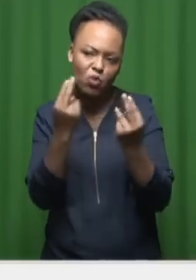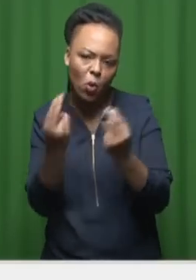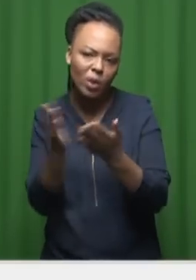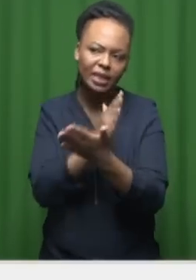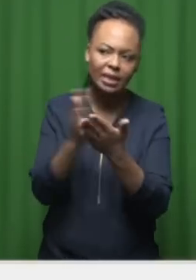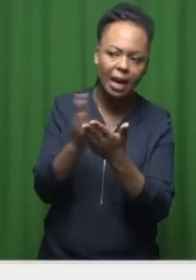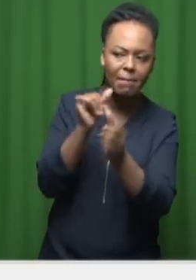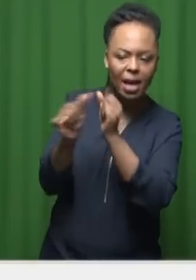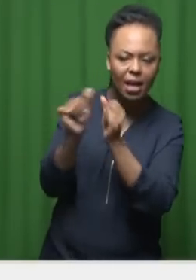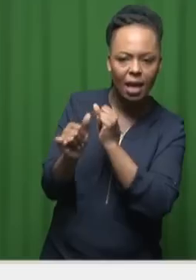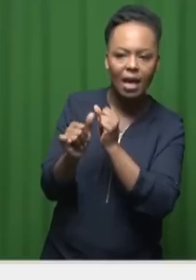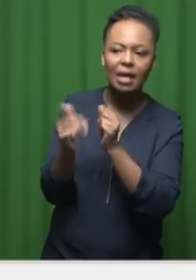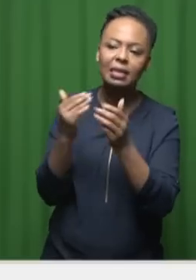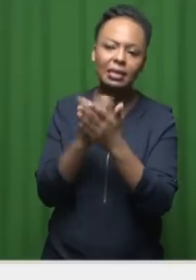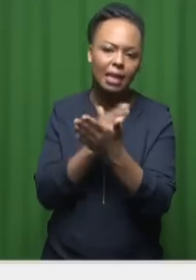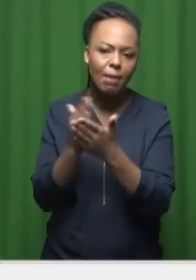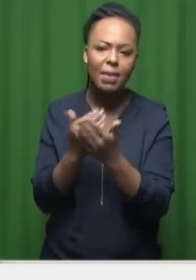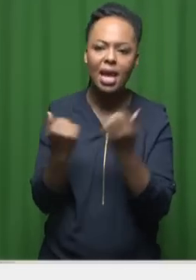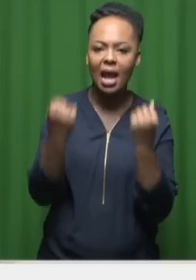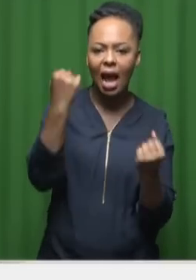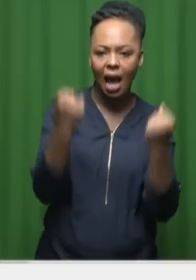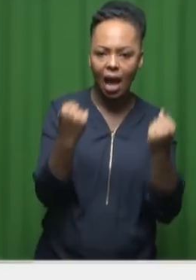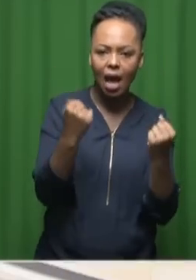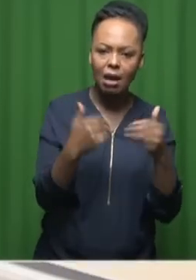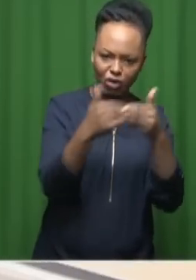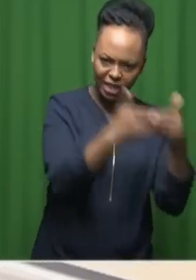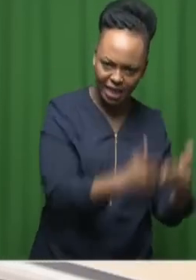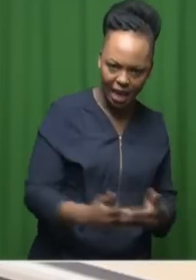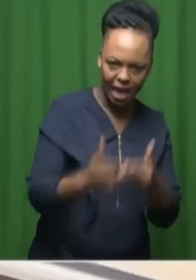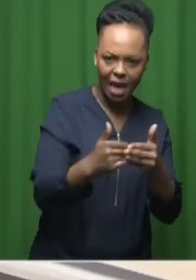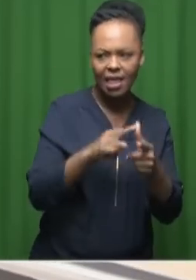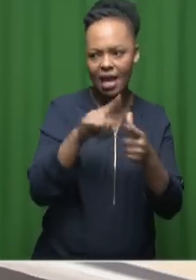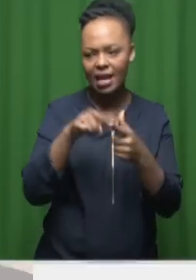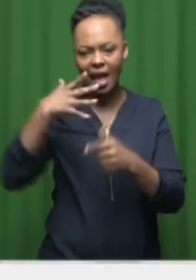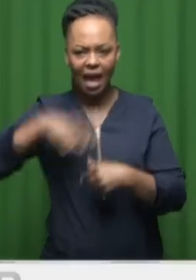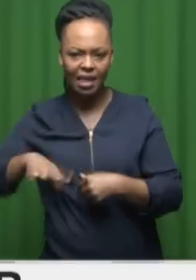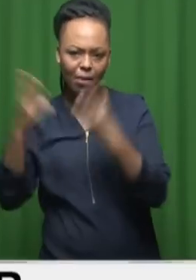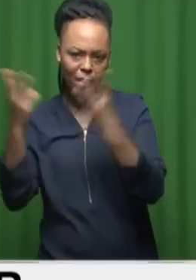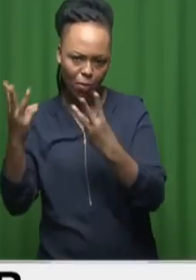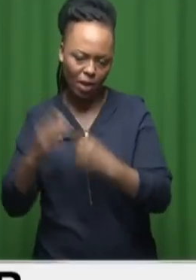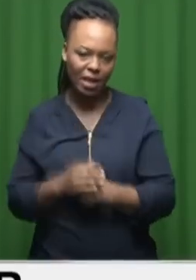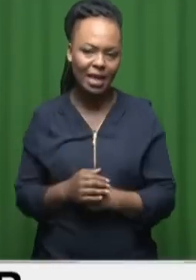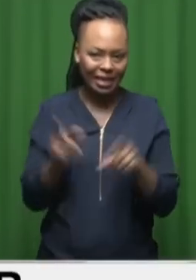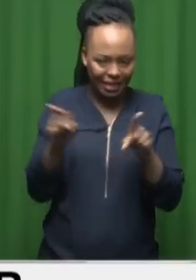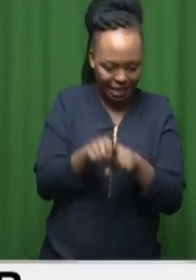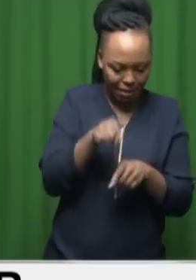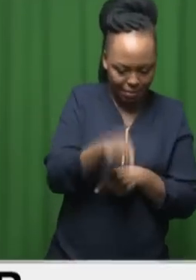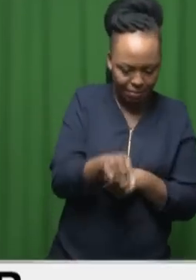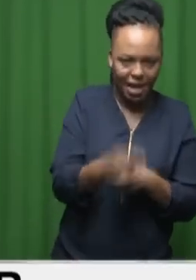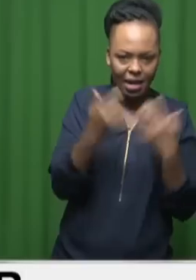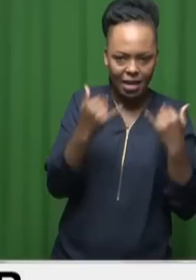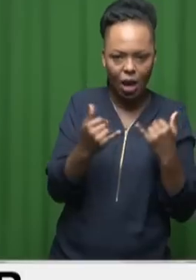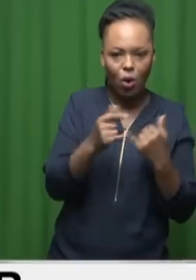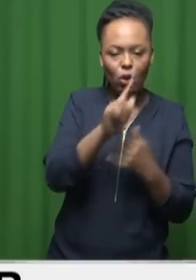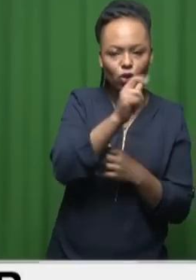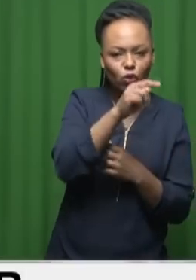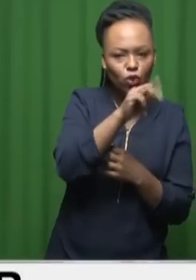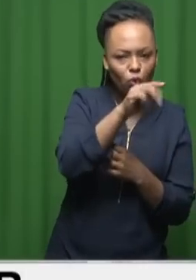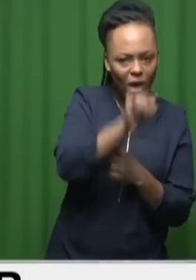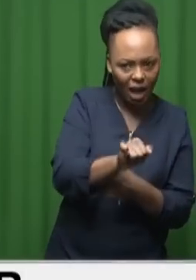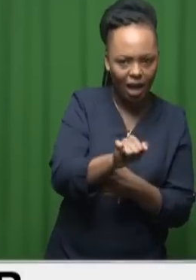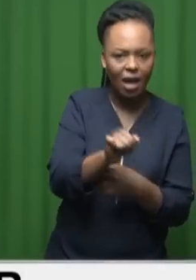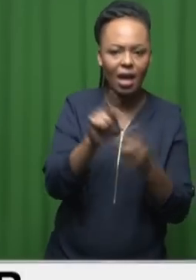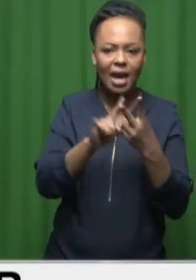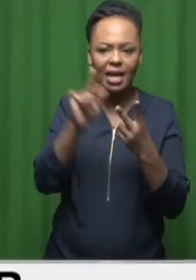Some people look after their cars better than other people. So Letabo, for example, is the same age as Tutuka, if I'm not